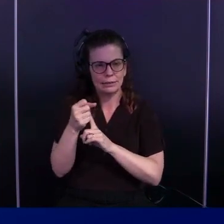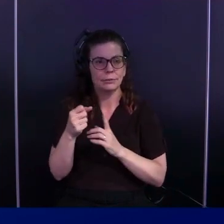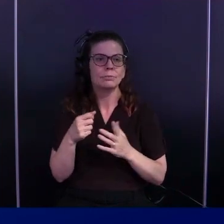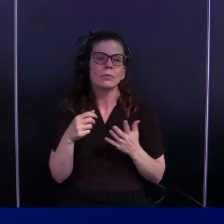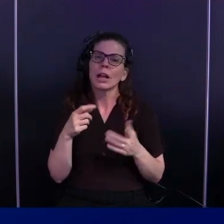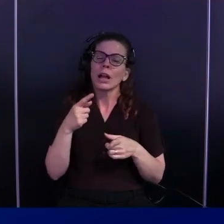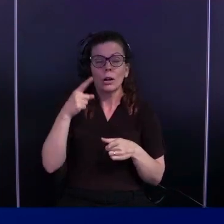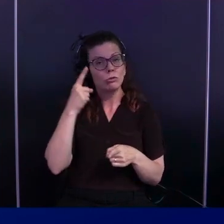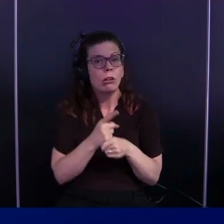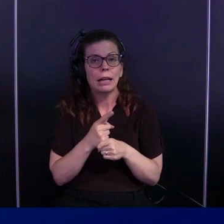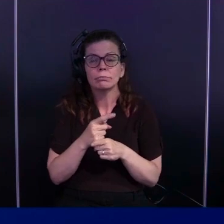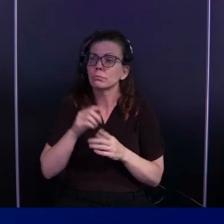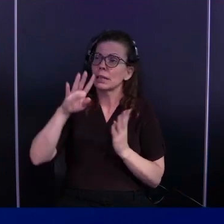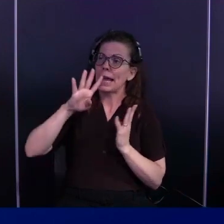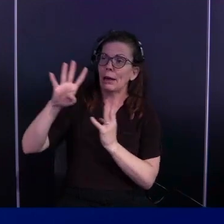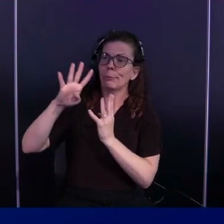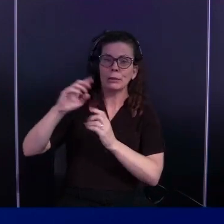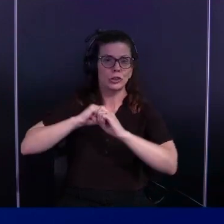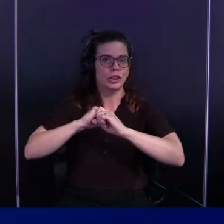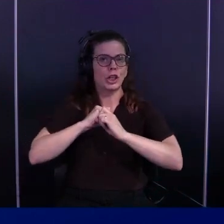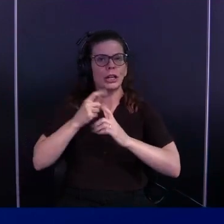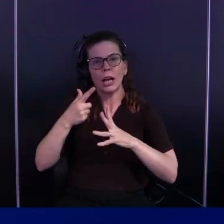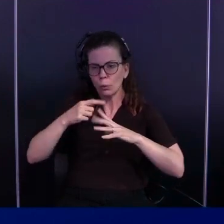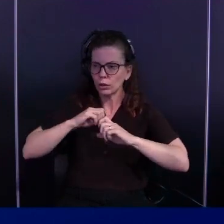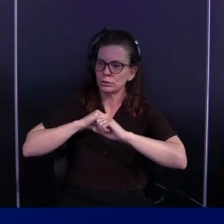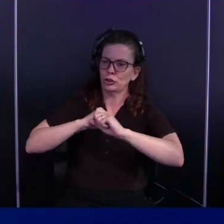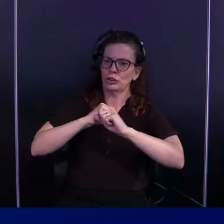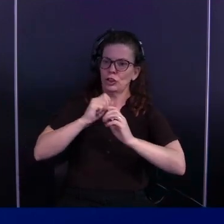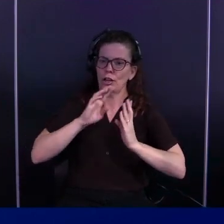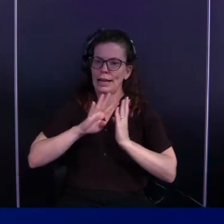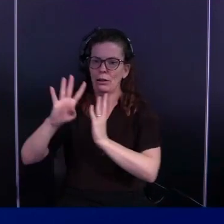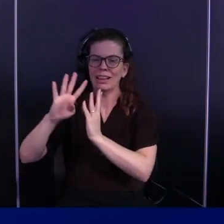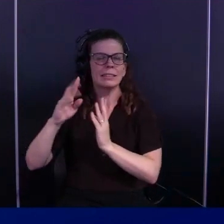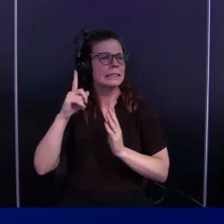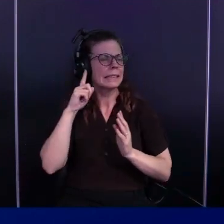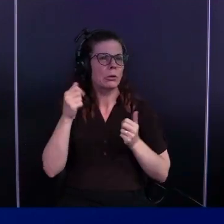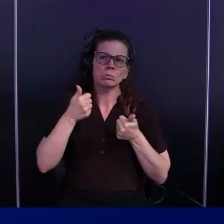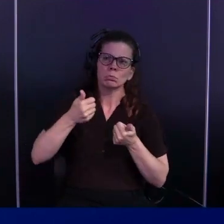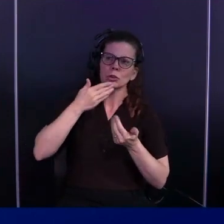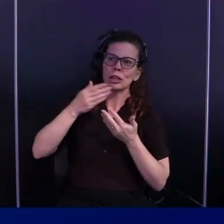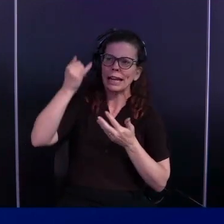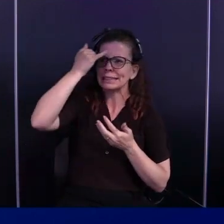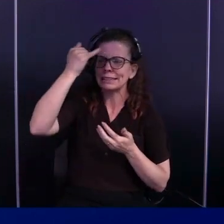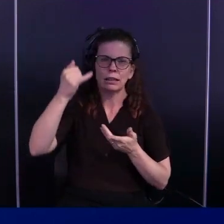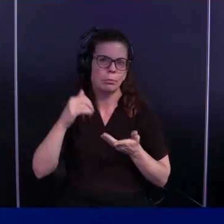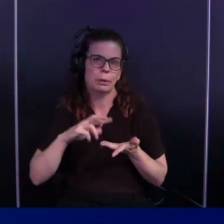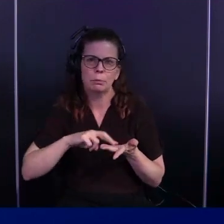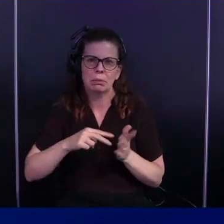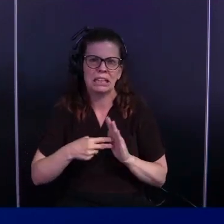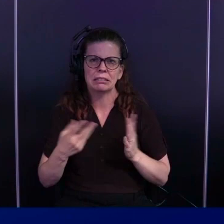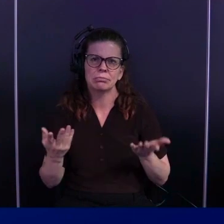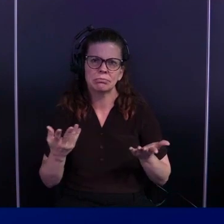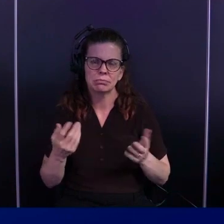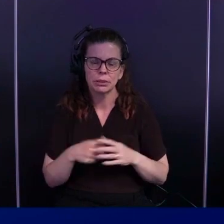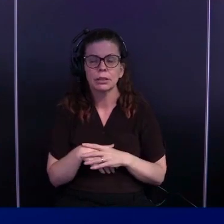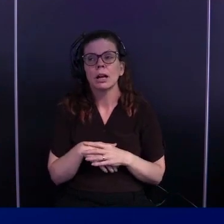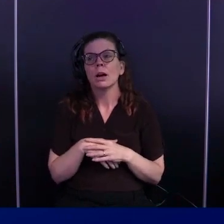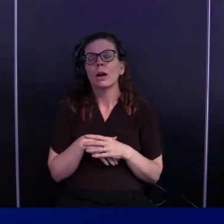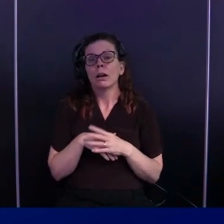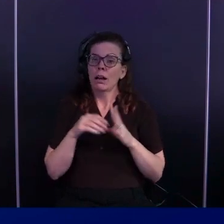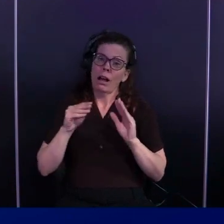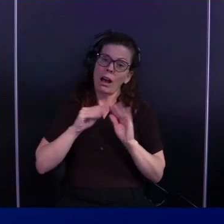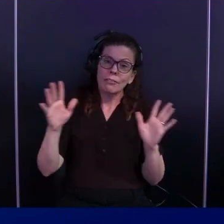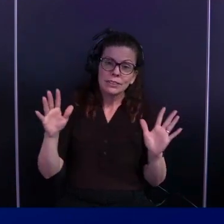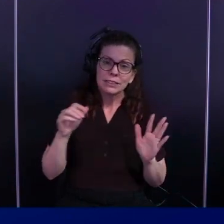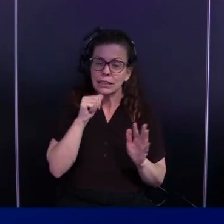right, outbound security. I want to secure outbound. It sounds like a nice idea, but what does it really mean? So obviously